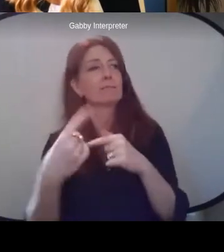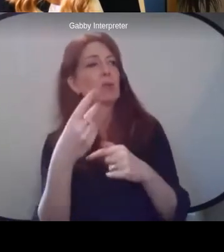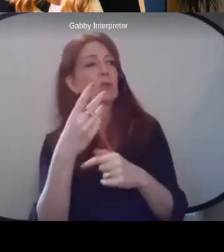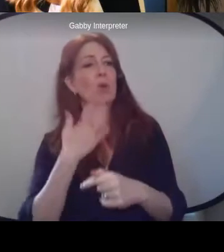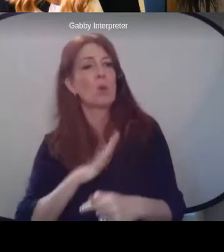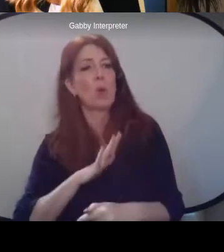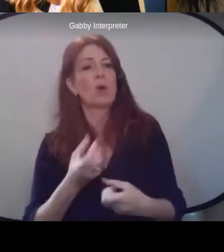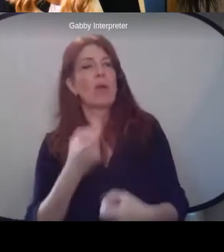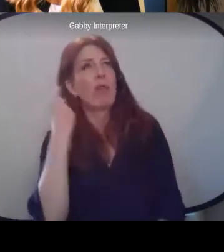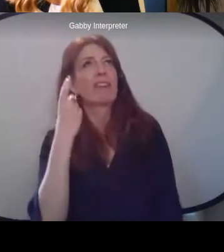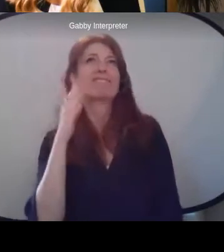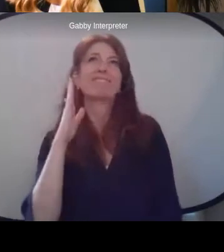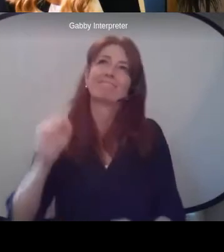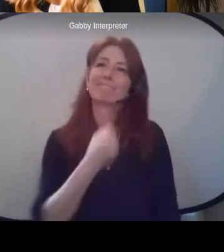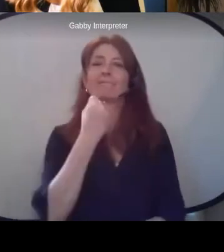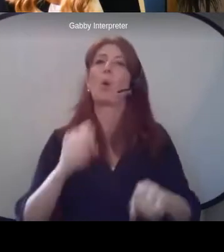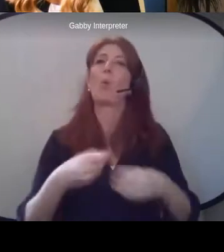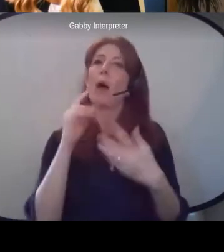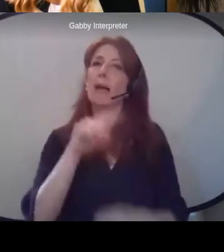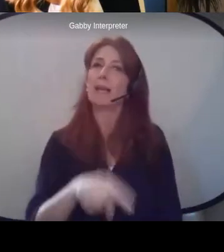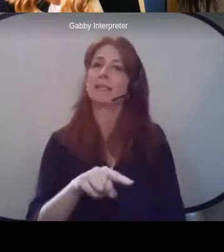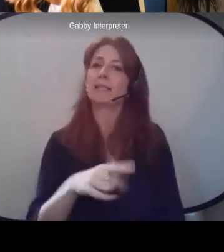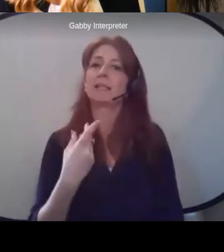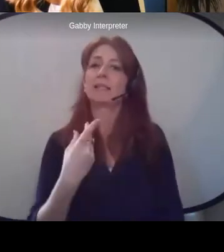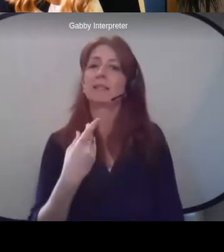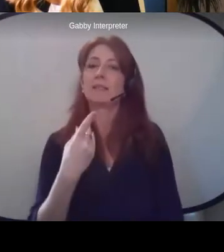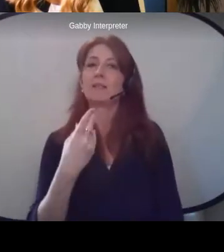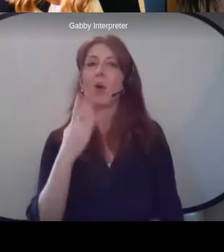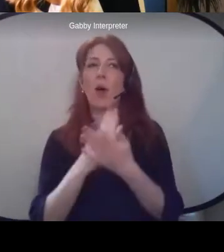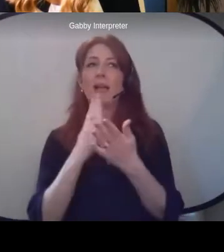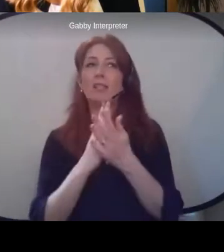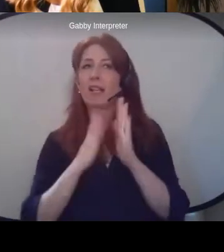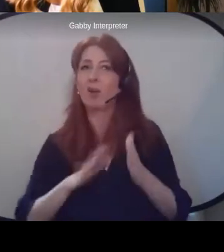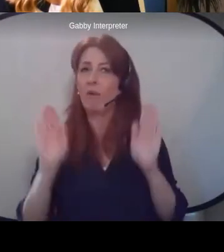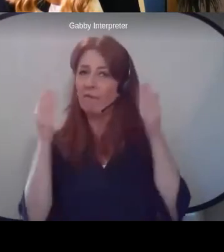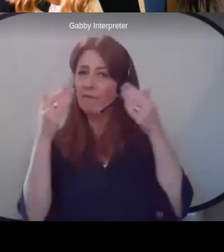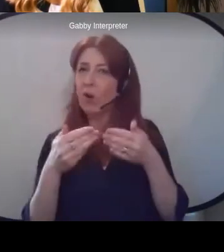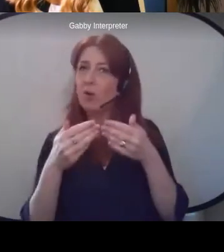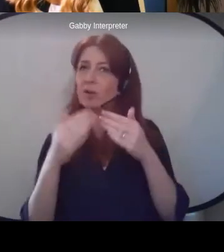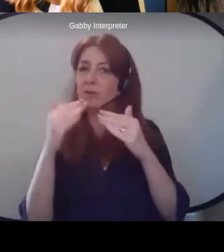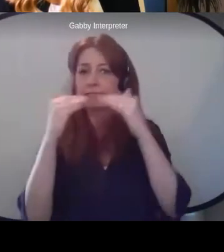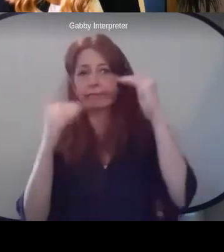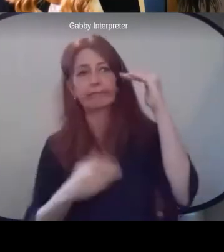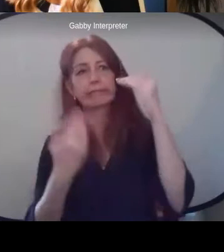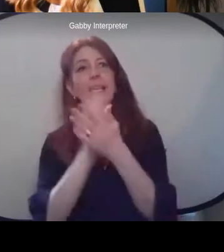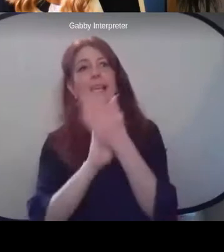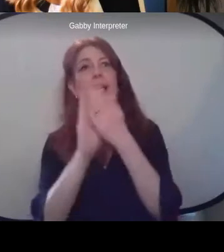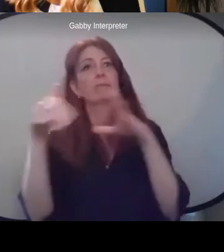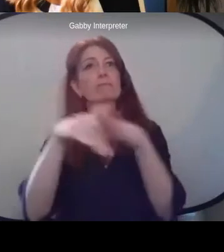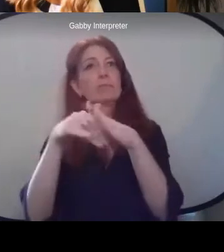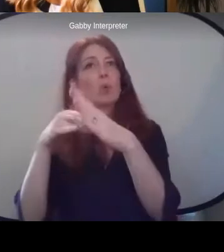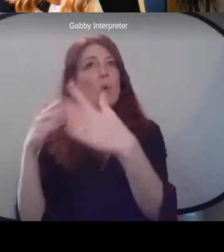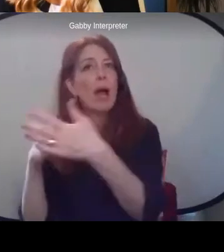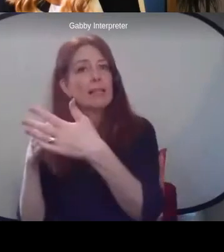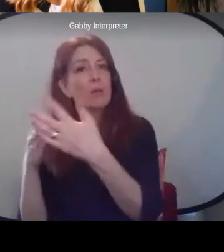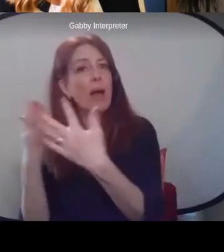people behind, or actually haven't really addressed the inequalities in participation or in access.